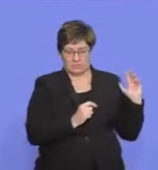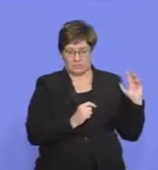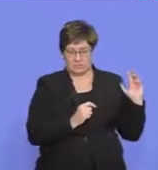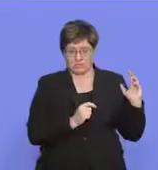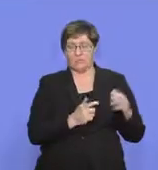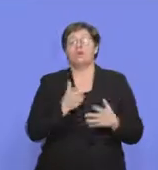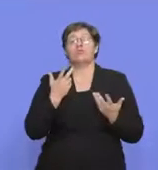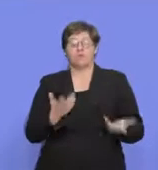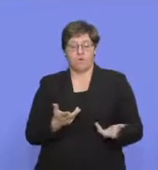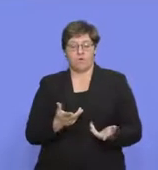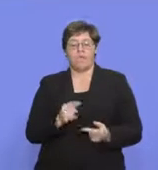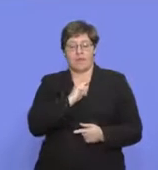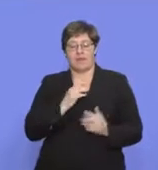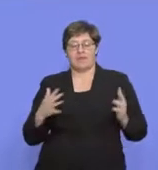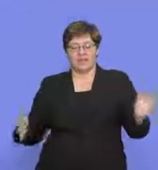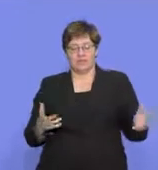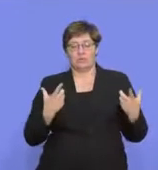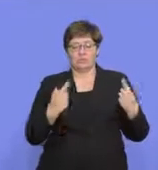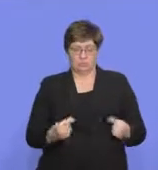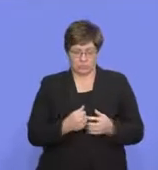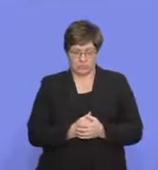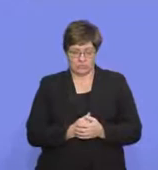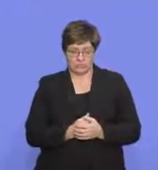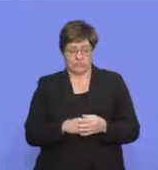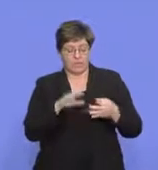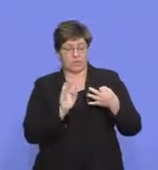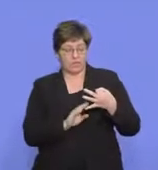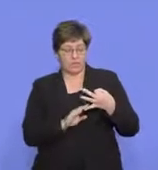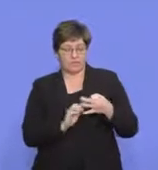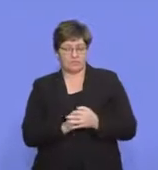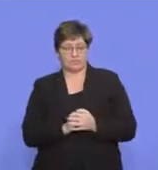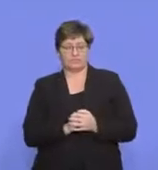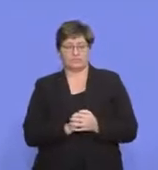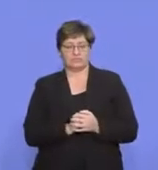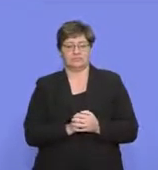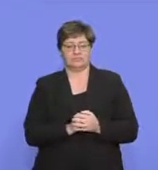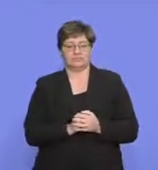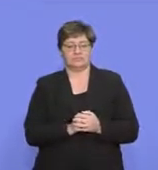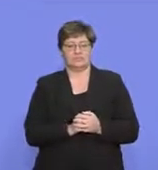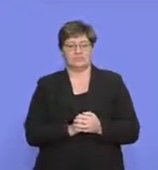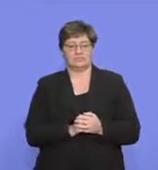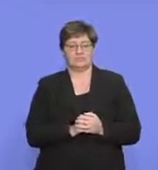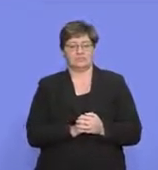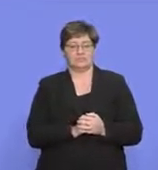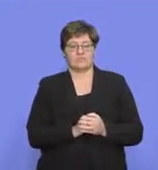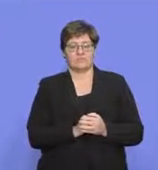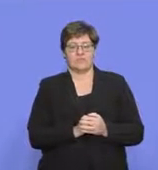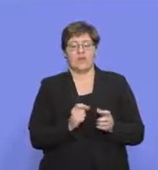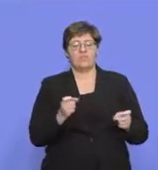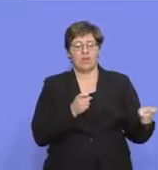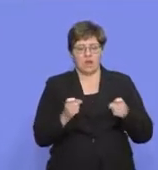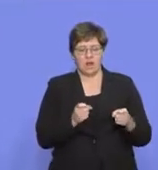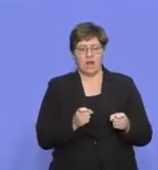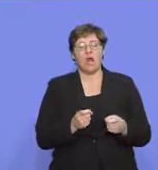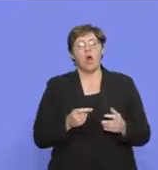so that's what the peripheral nerves do. Thirdly, you have it regulates the involuntary body functions